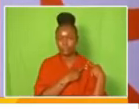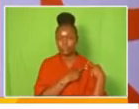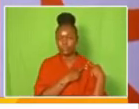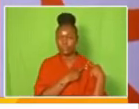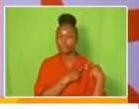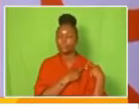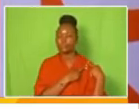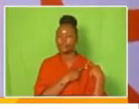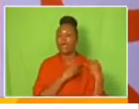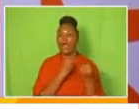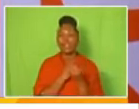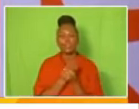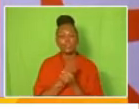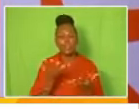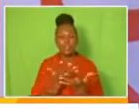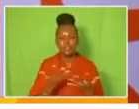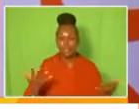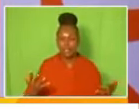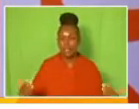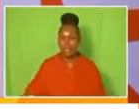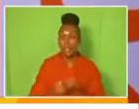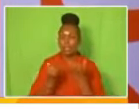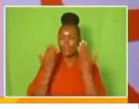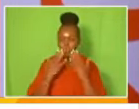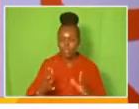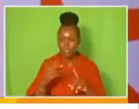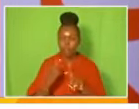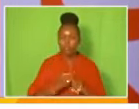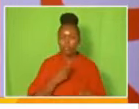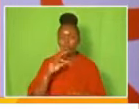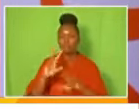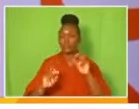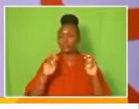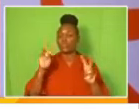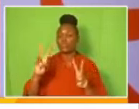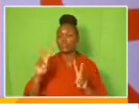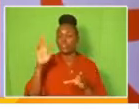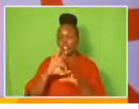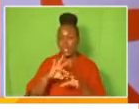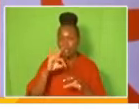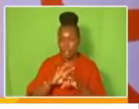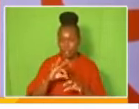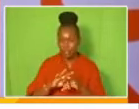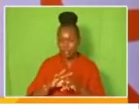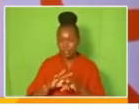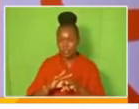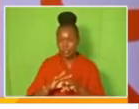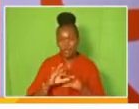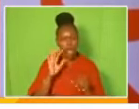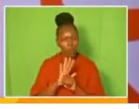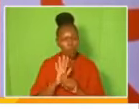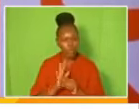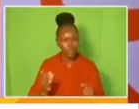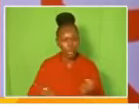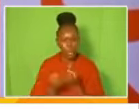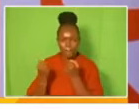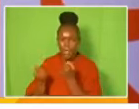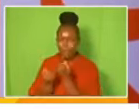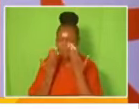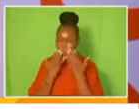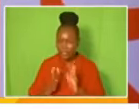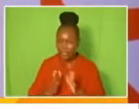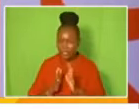Much has happened since the conclusion of the last general election cycle. We joined